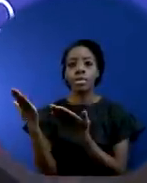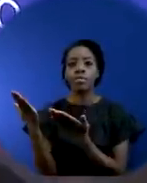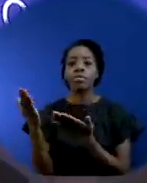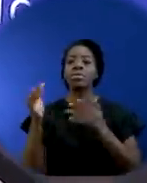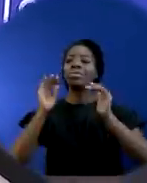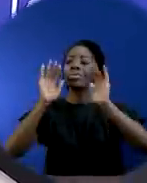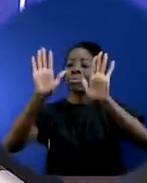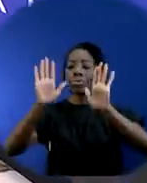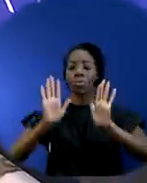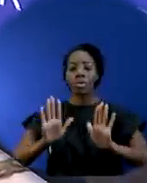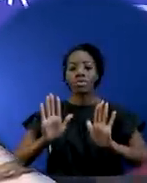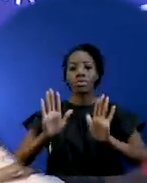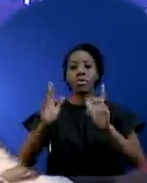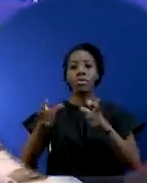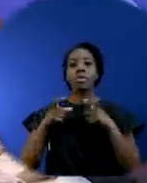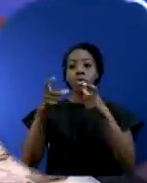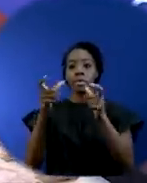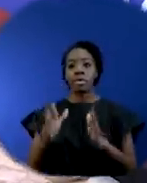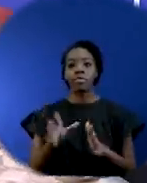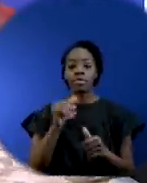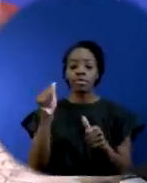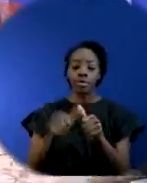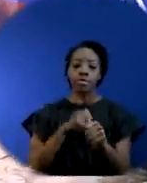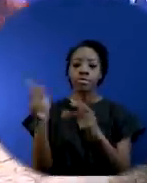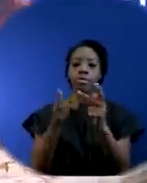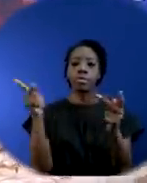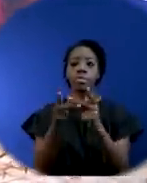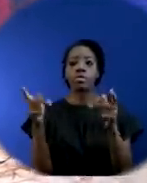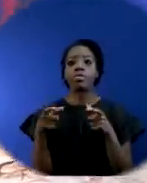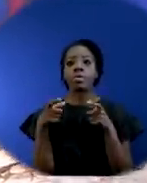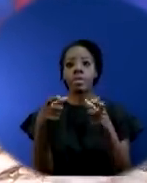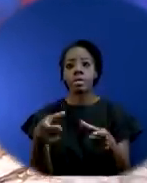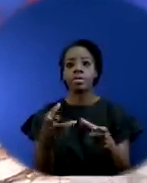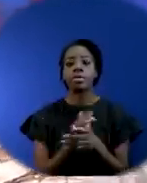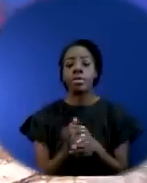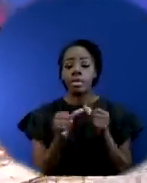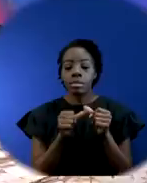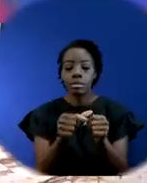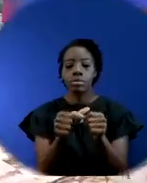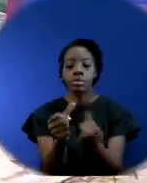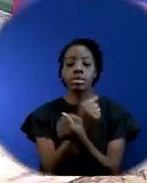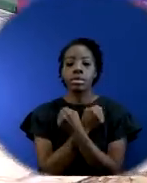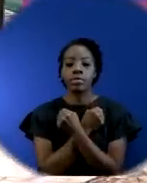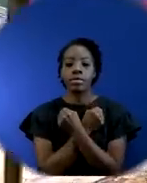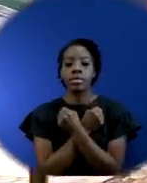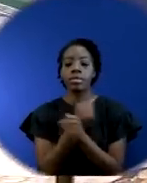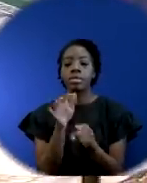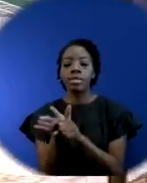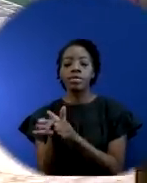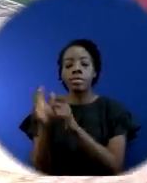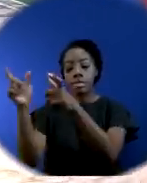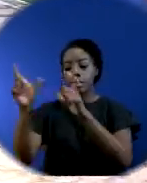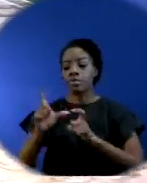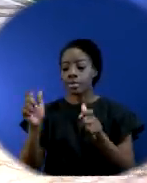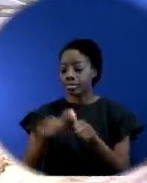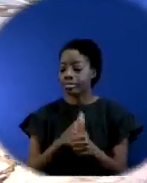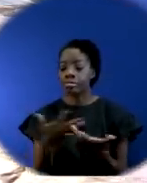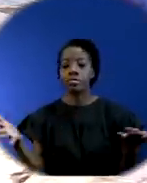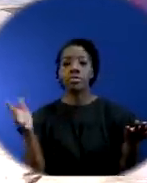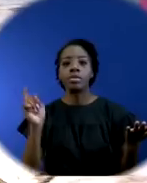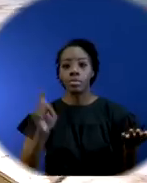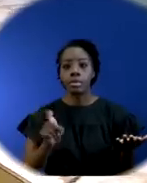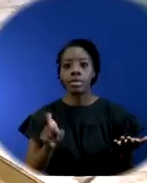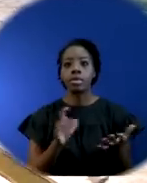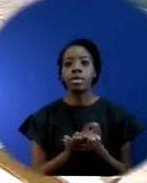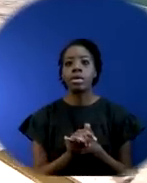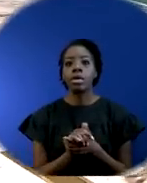of every perfect gift, and we thank you so much for continuing to love us enough to give to us everything that we need, and